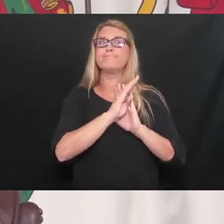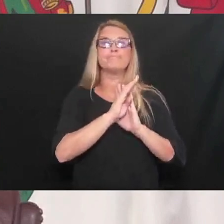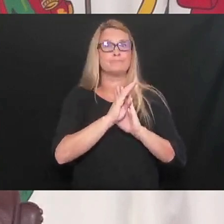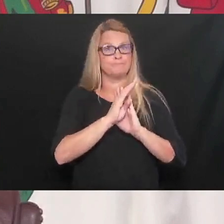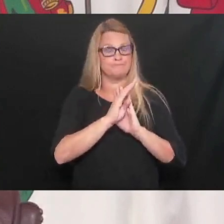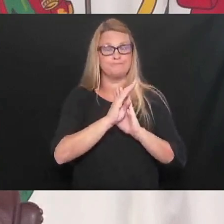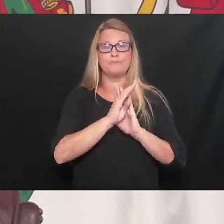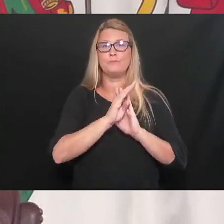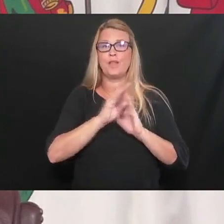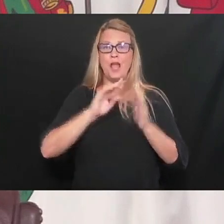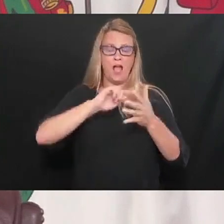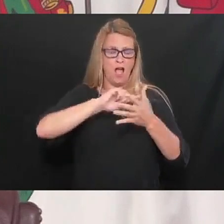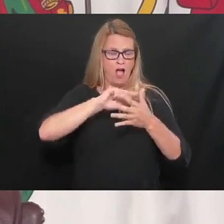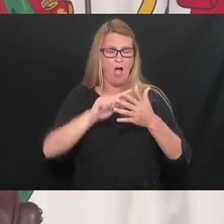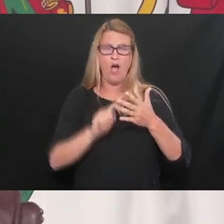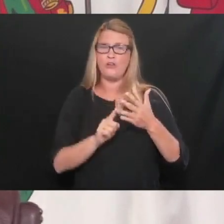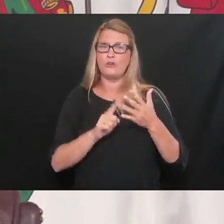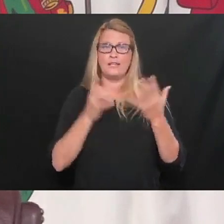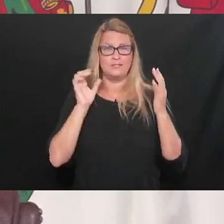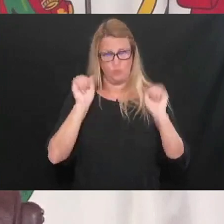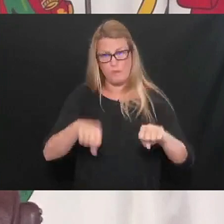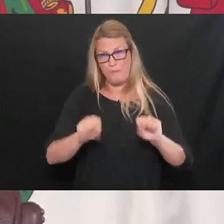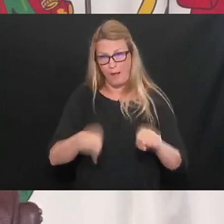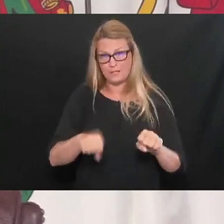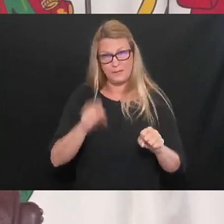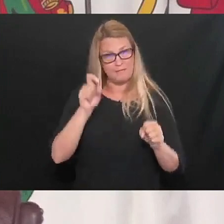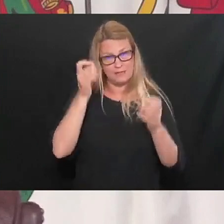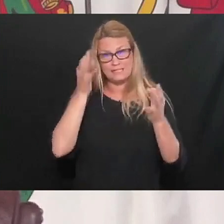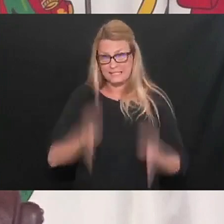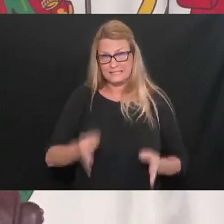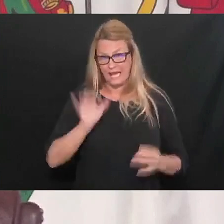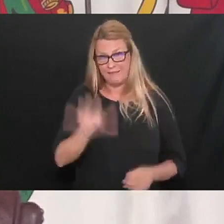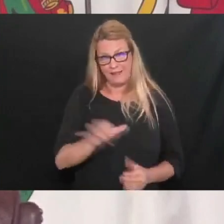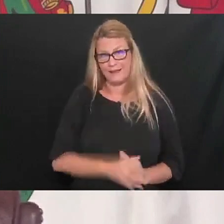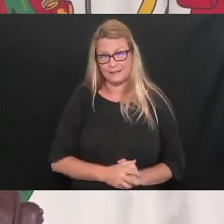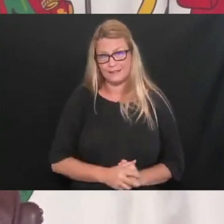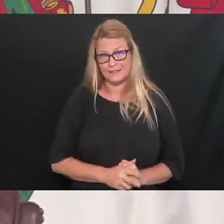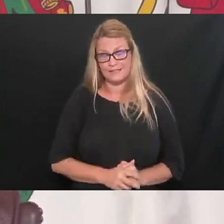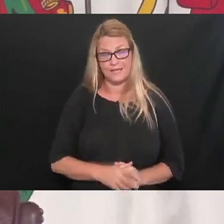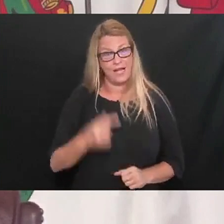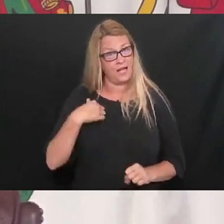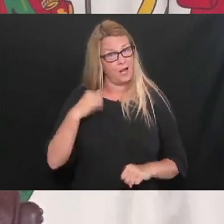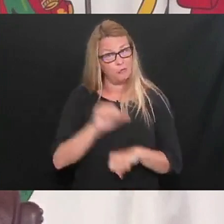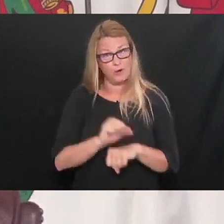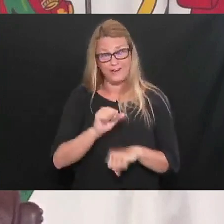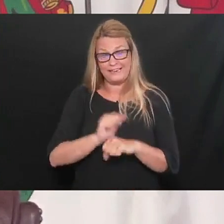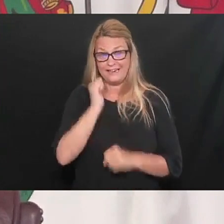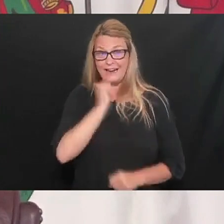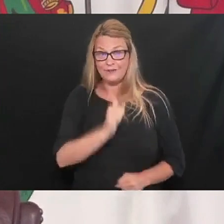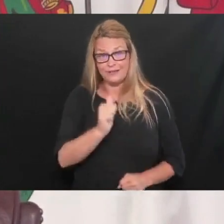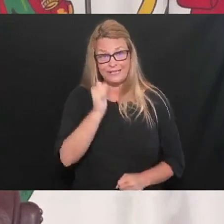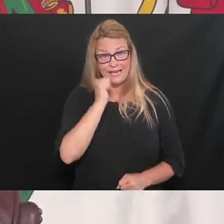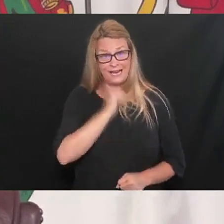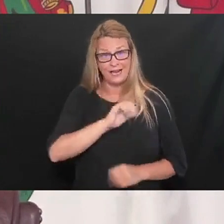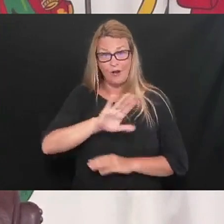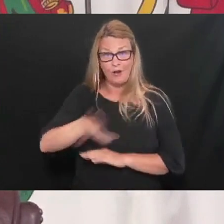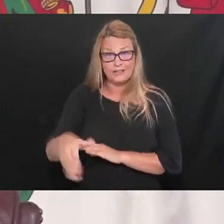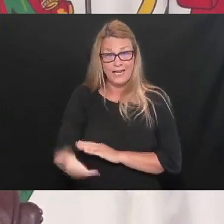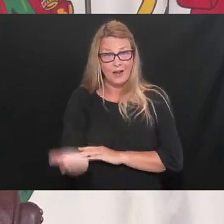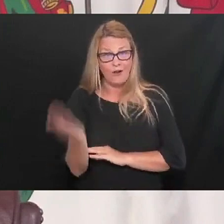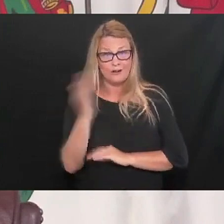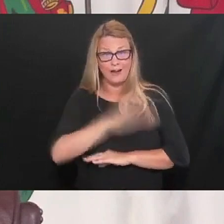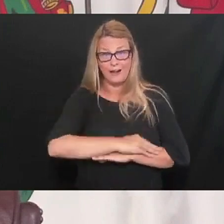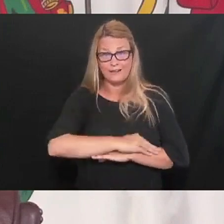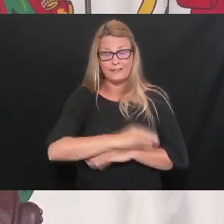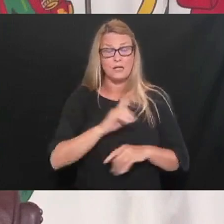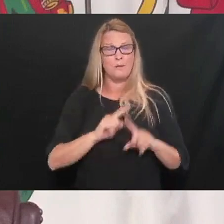single one of those things is still on the table. And Mark, we're working it night and day. Right now, I don't think we've